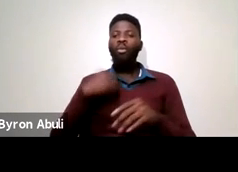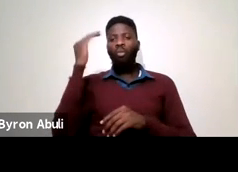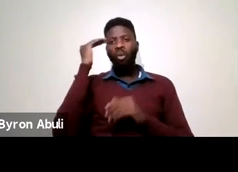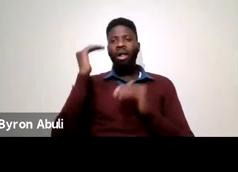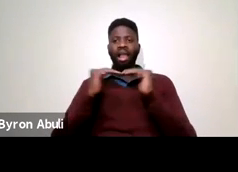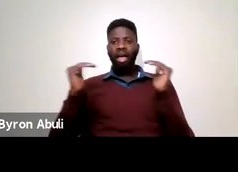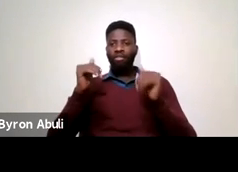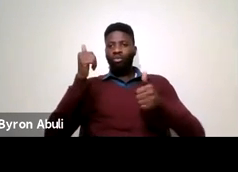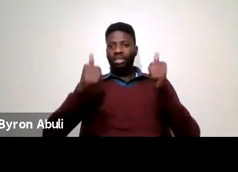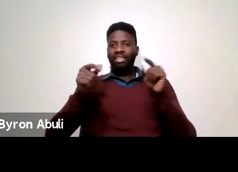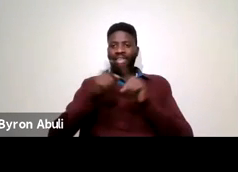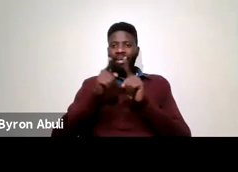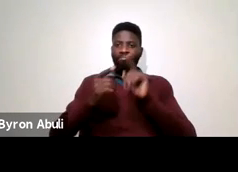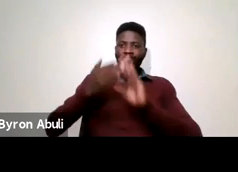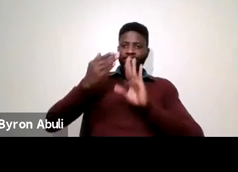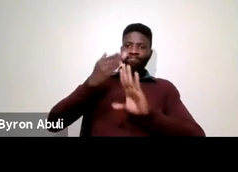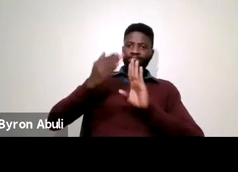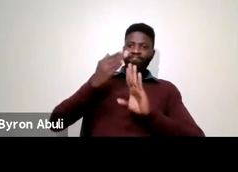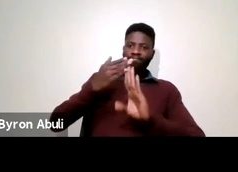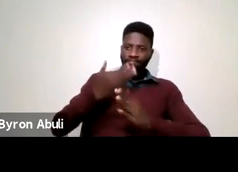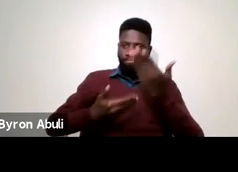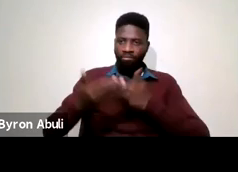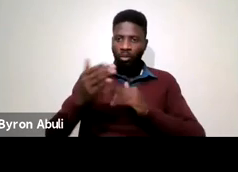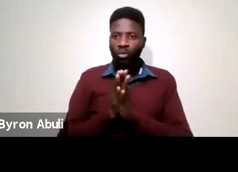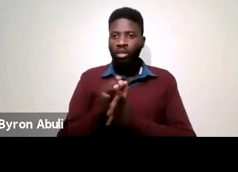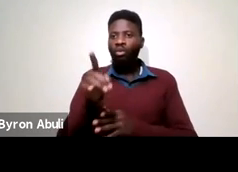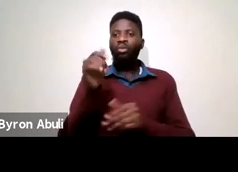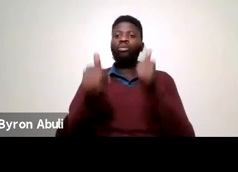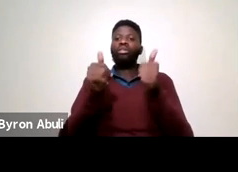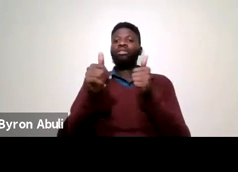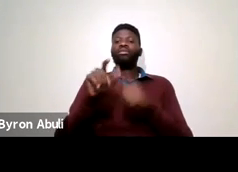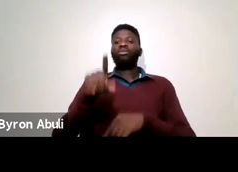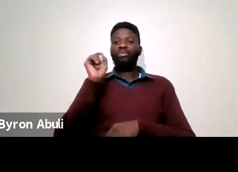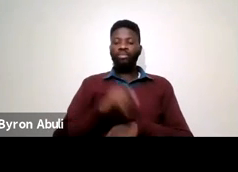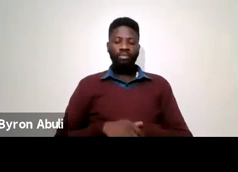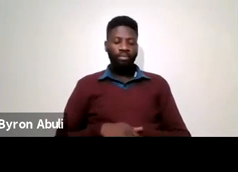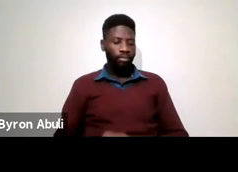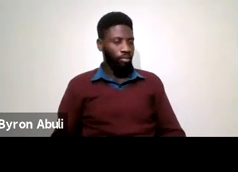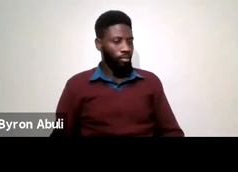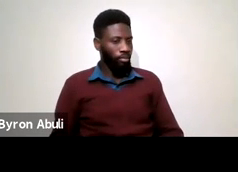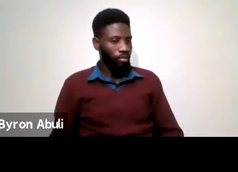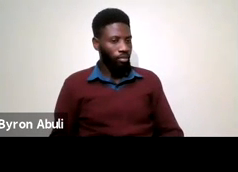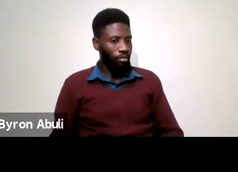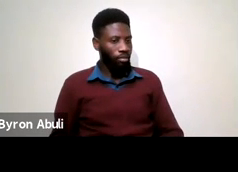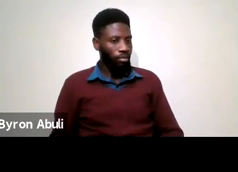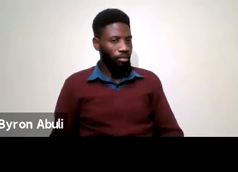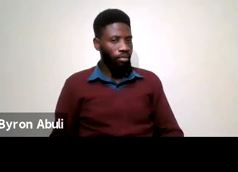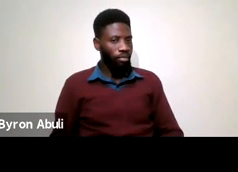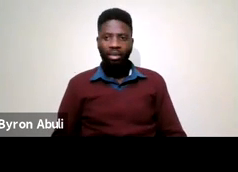intensity and the speed at which I can be able to interact with you. Can somebody, sorry?